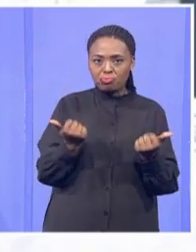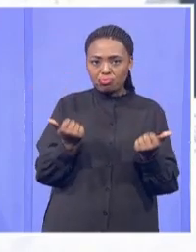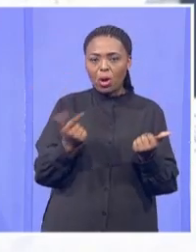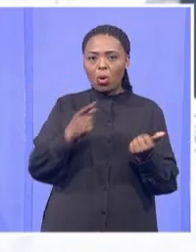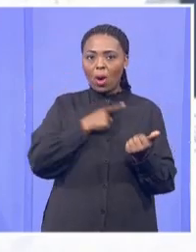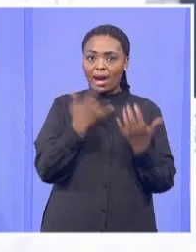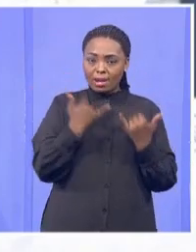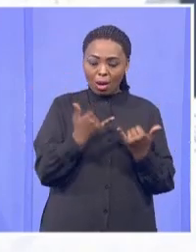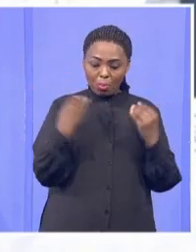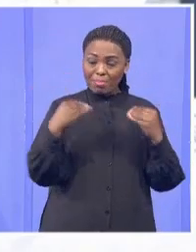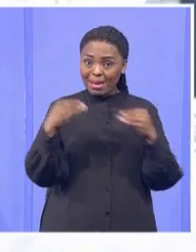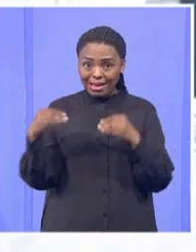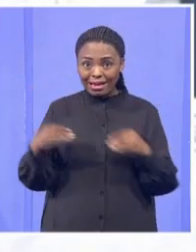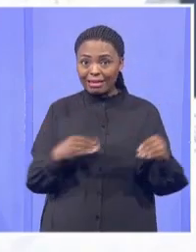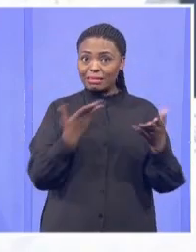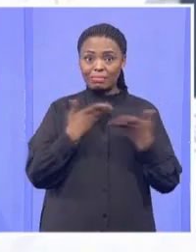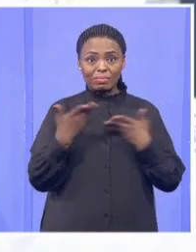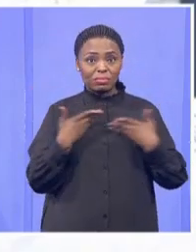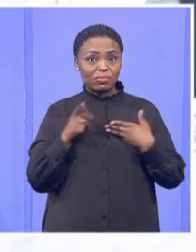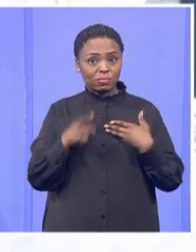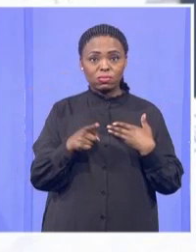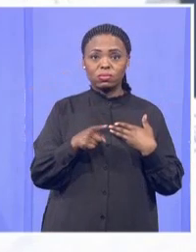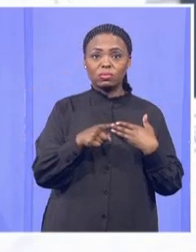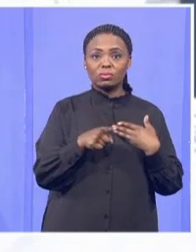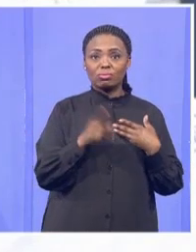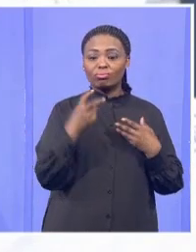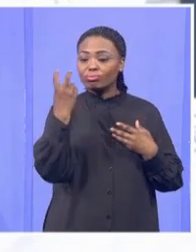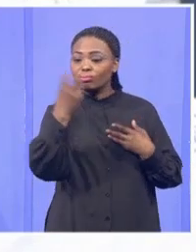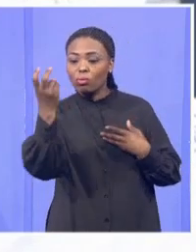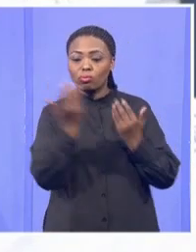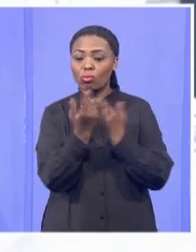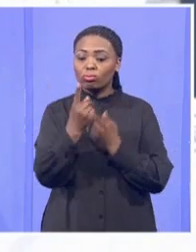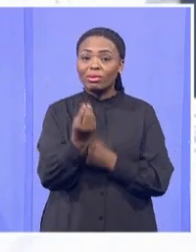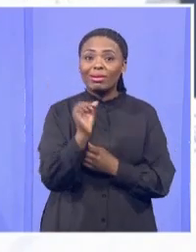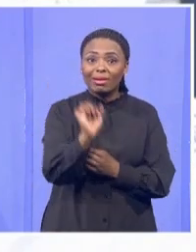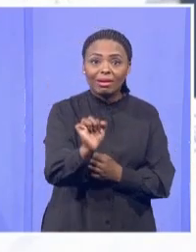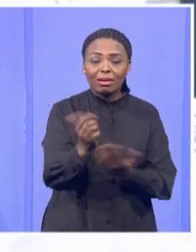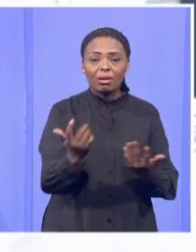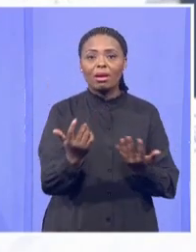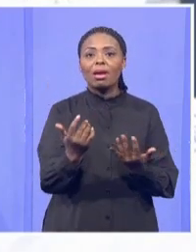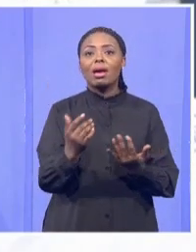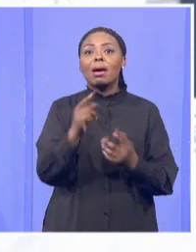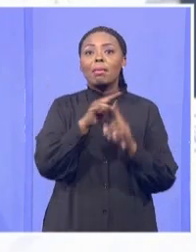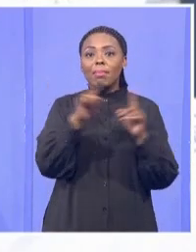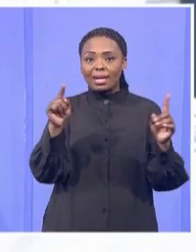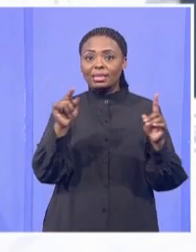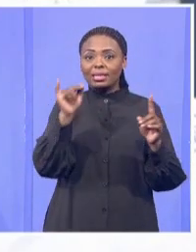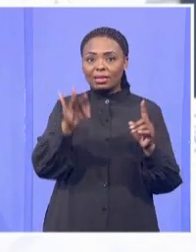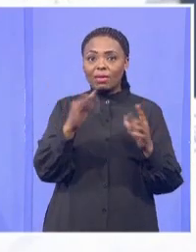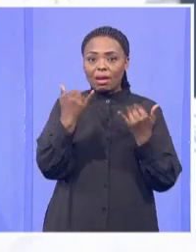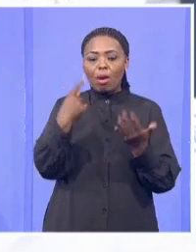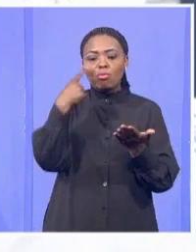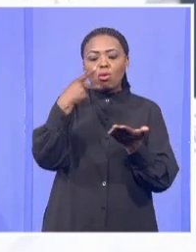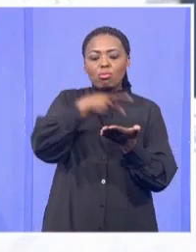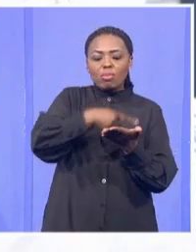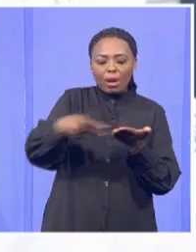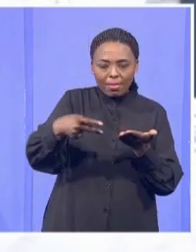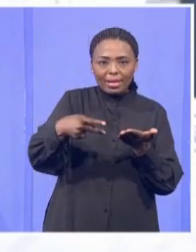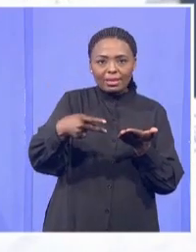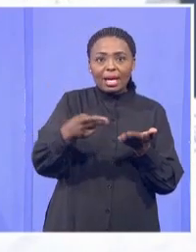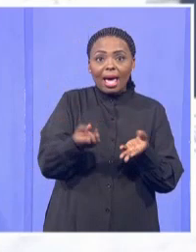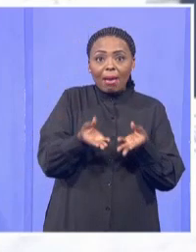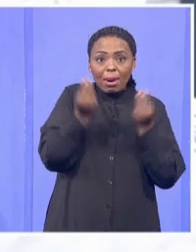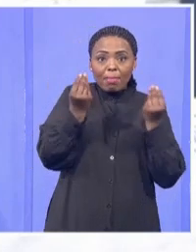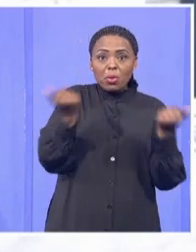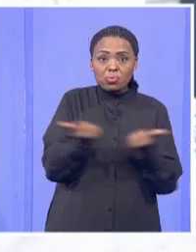placement, we will only be able to open up the system for you from the 1st to the 15th